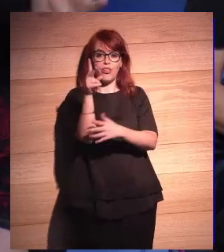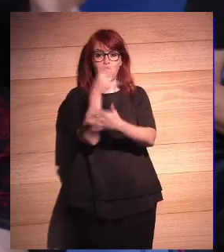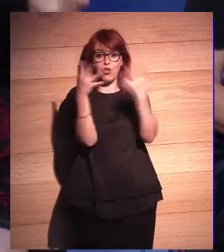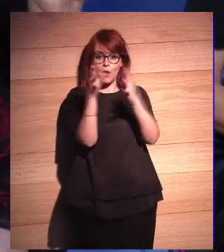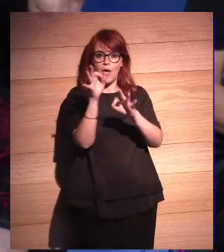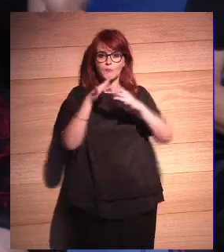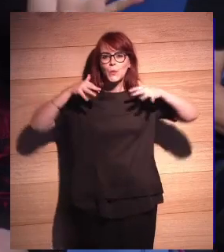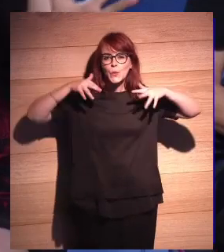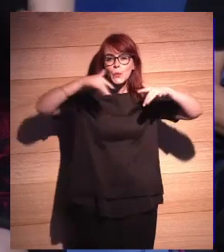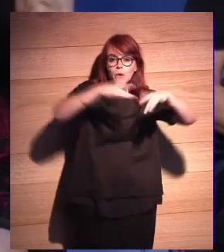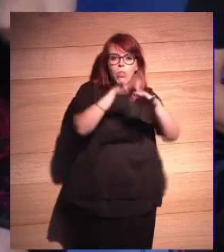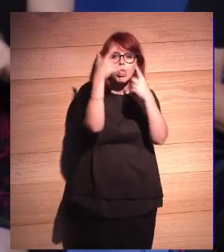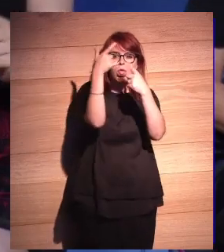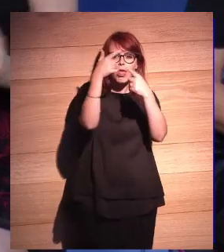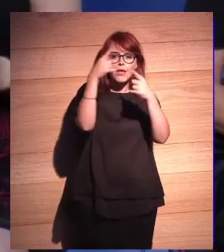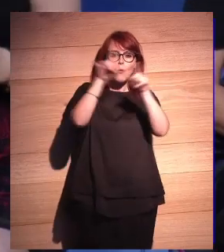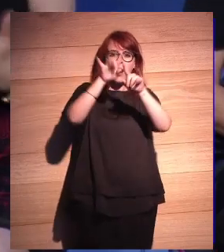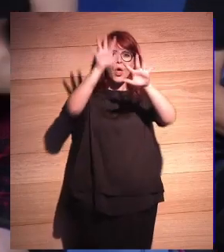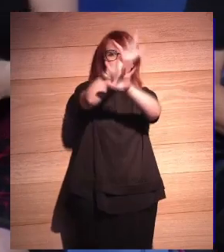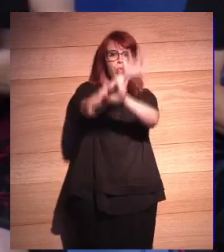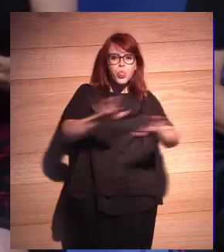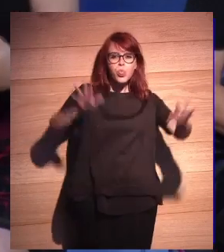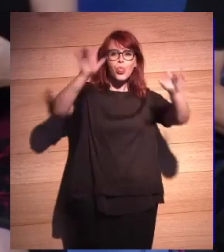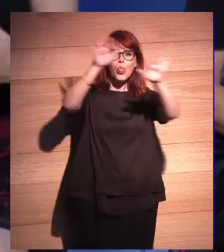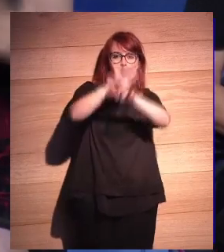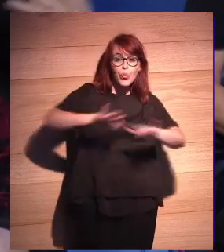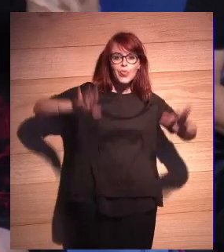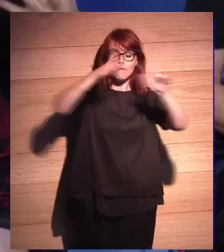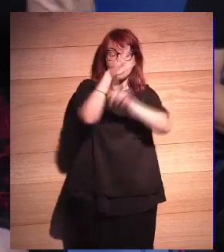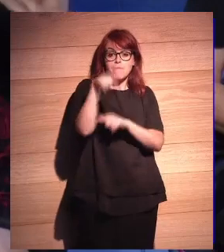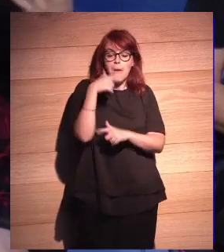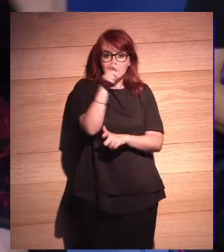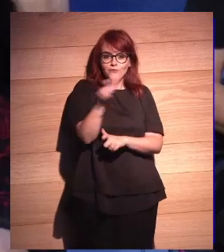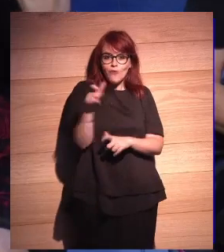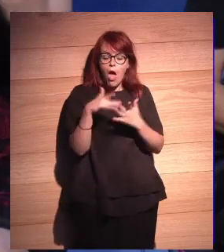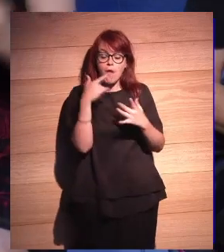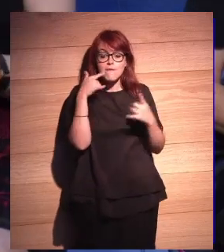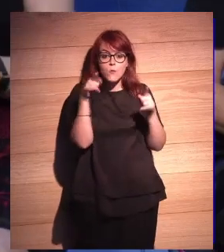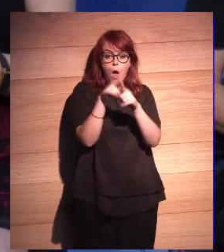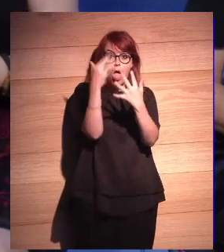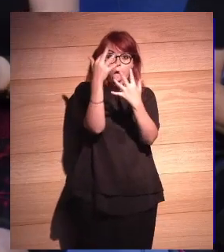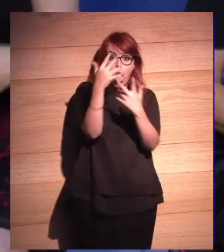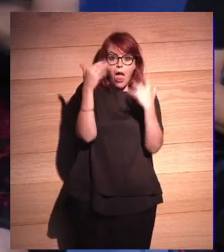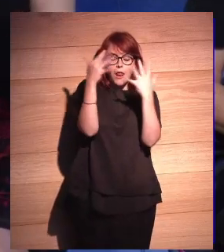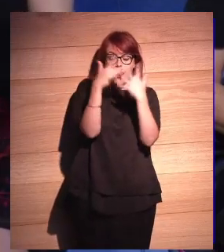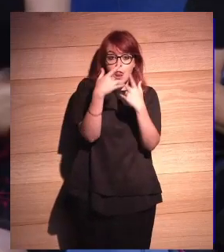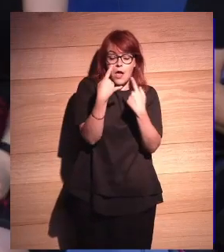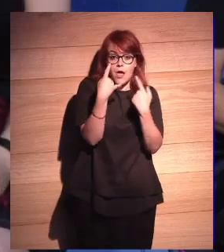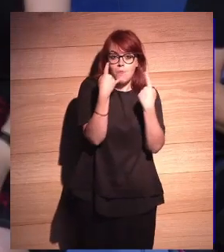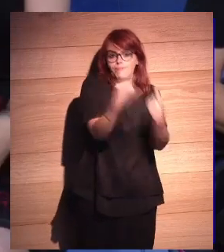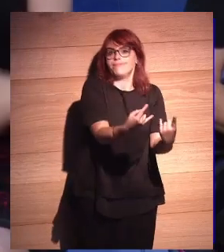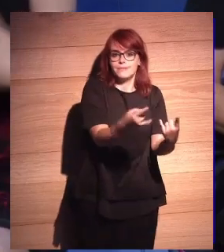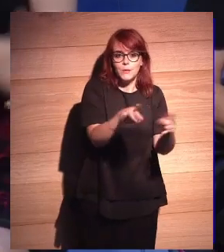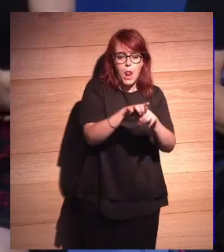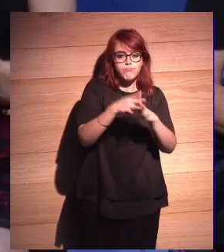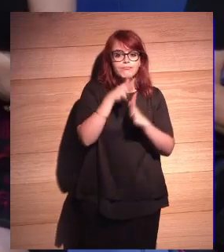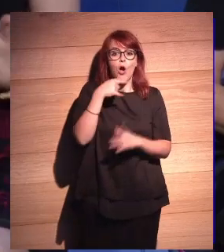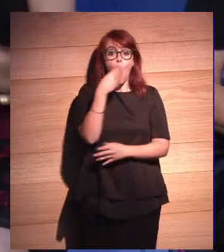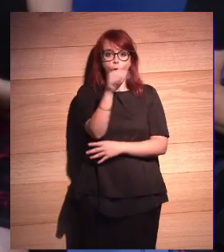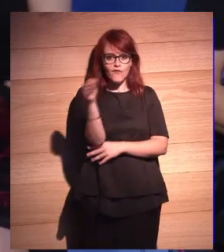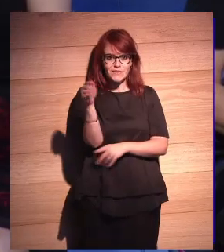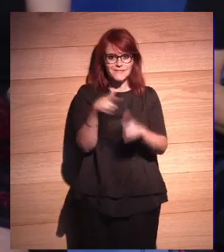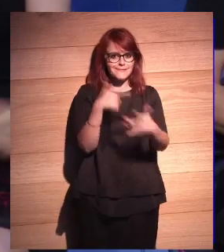things that are more interactive, and those videos shown in a very dark room are related